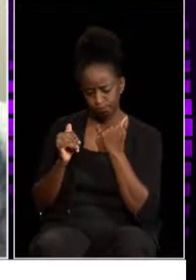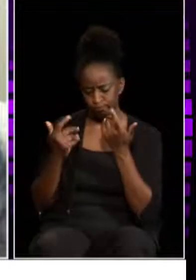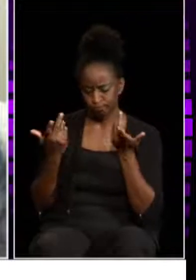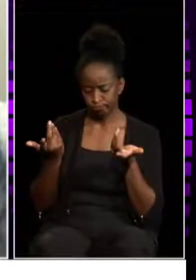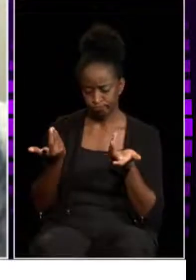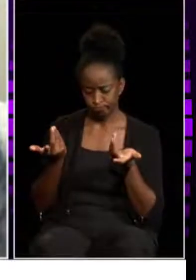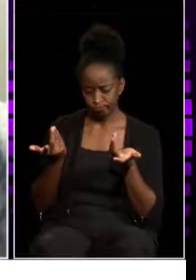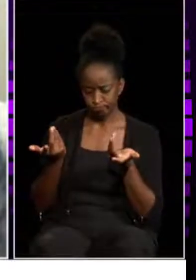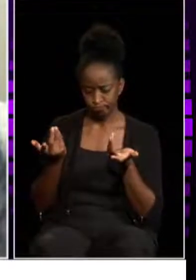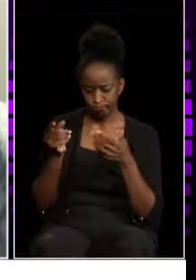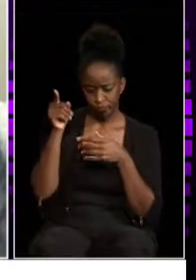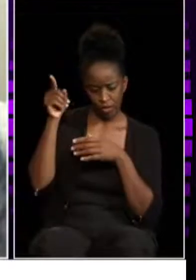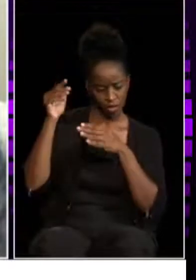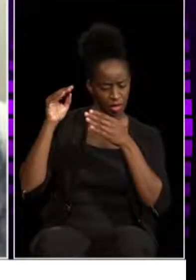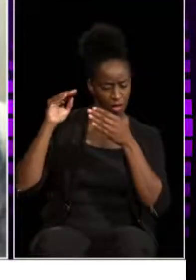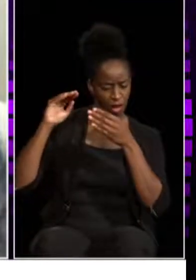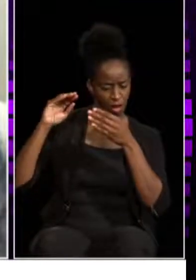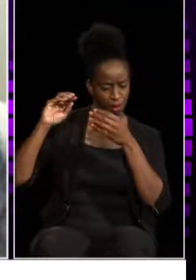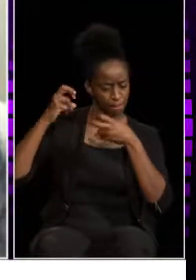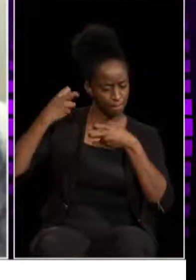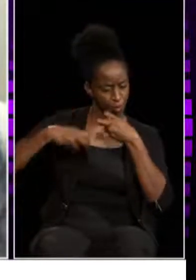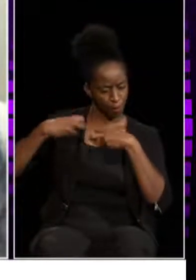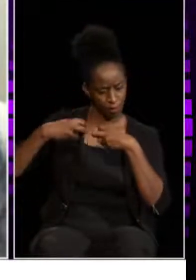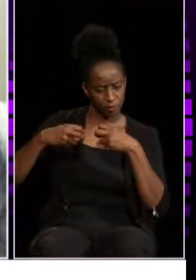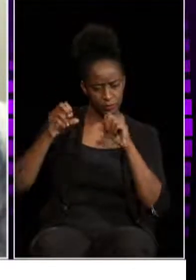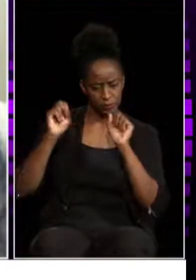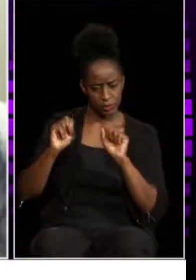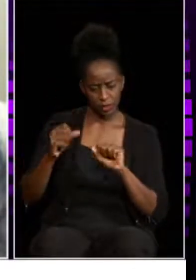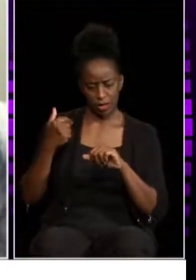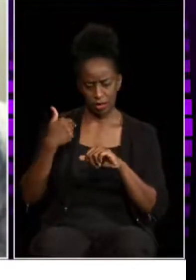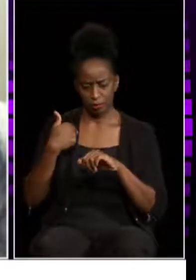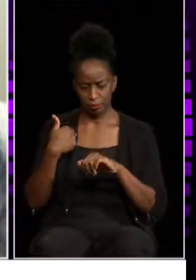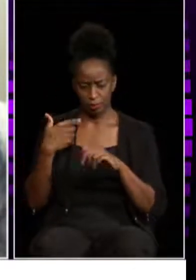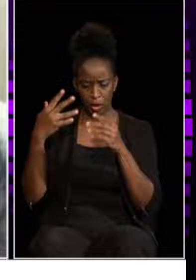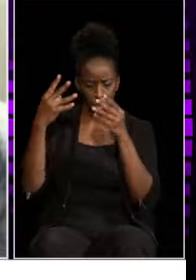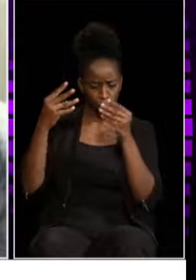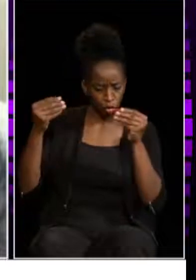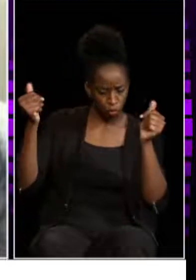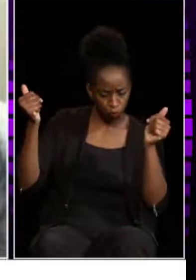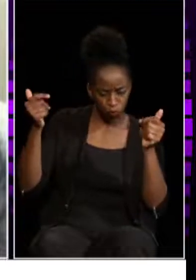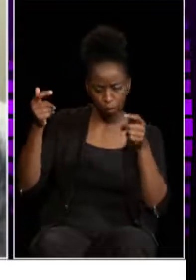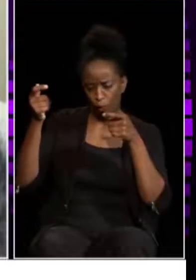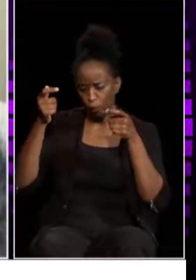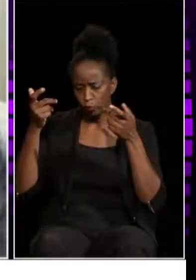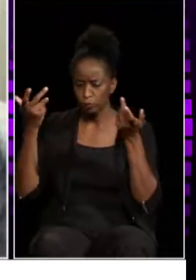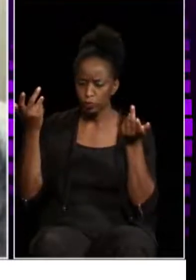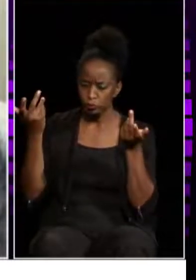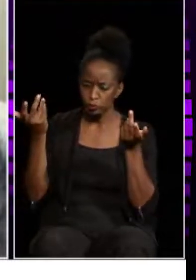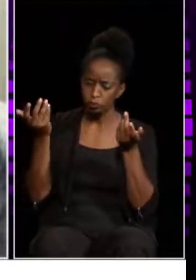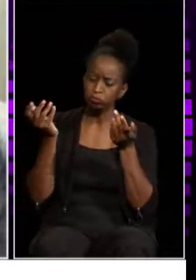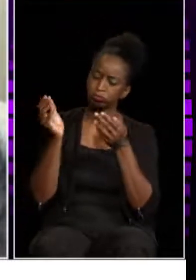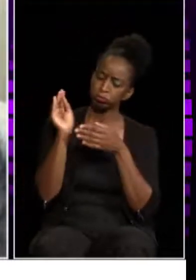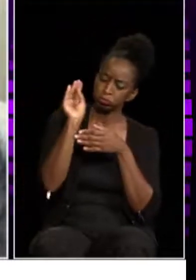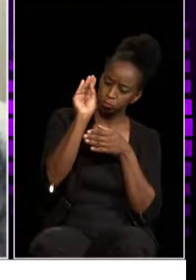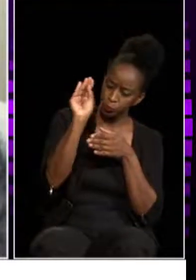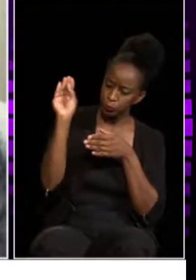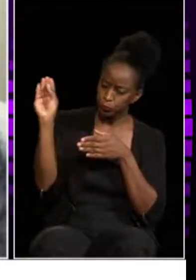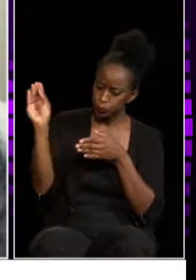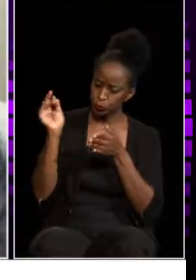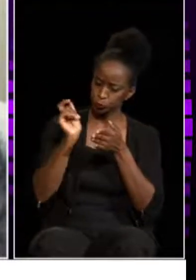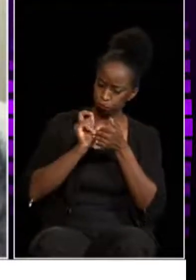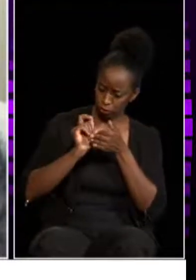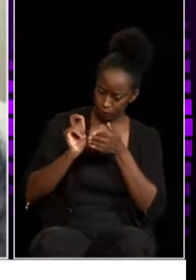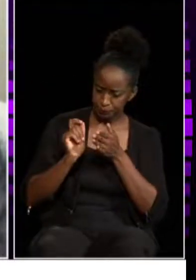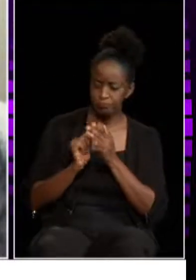actually do about this? And then you form other questions that can help you find a solution, even though you